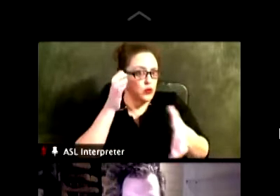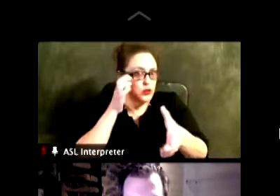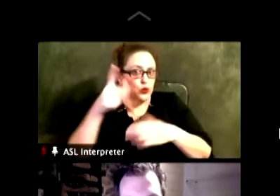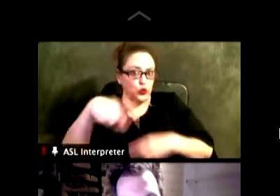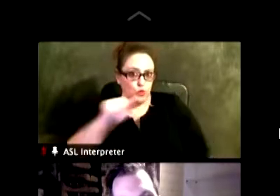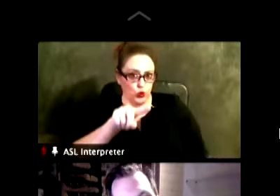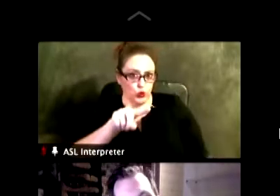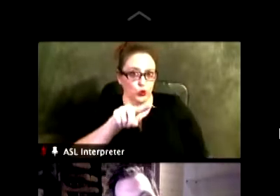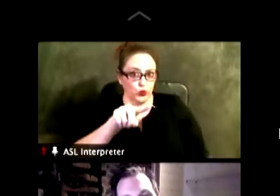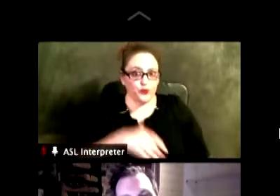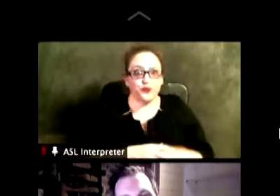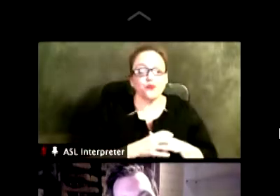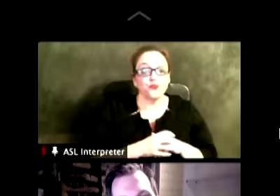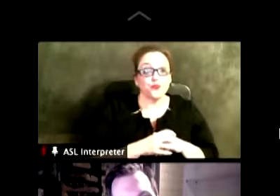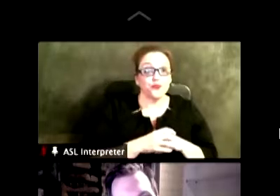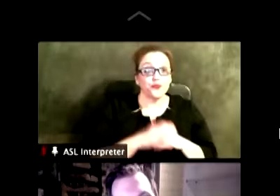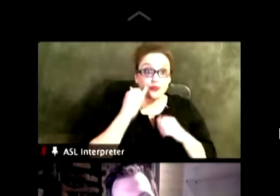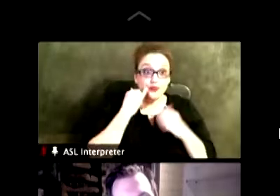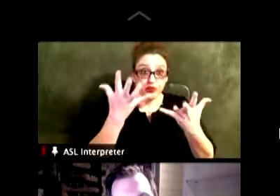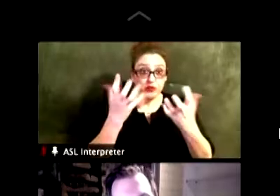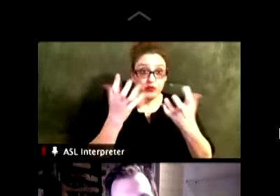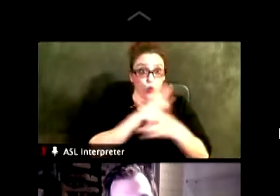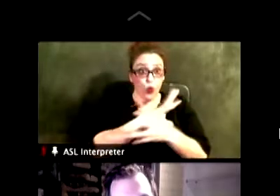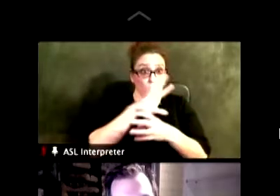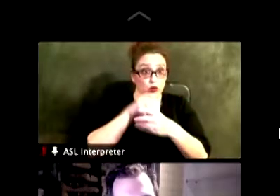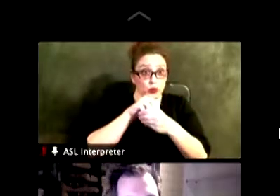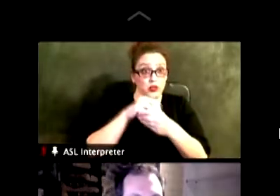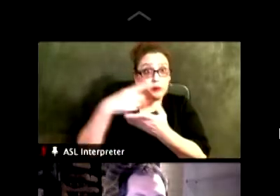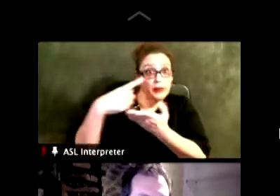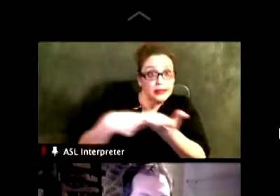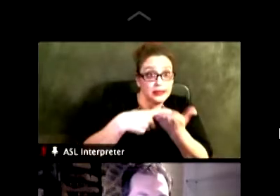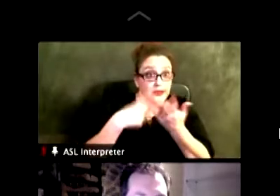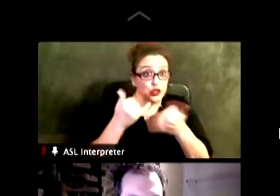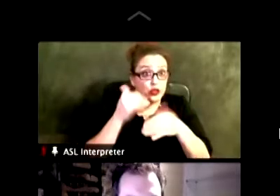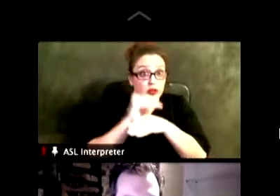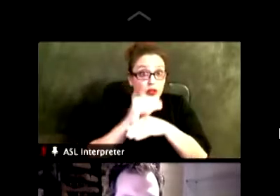In order to participate tonight, we want to invite you to call us at